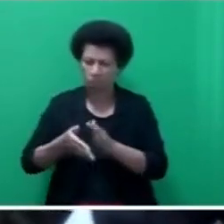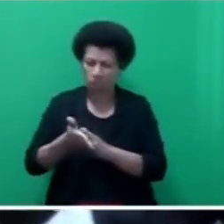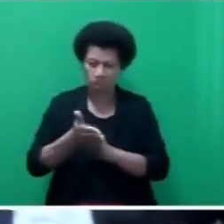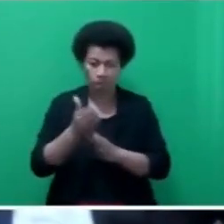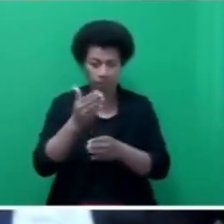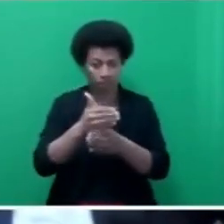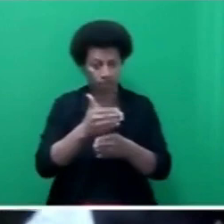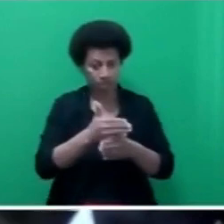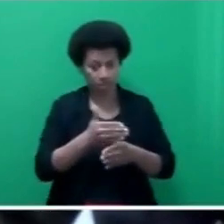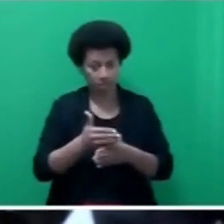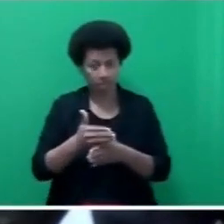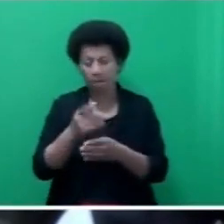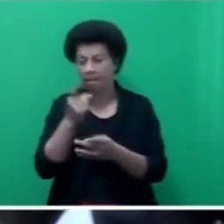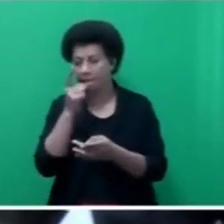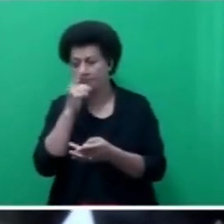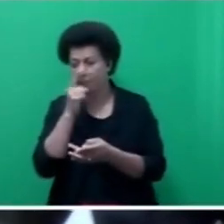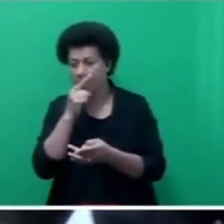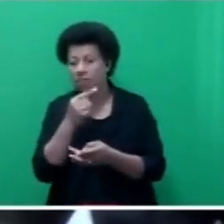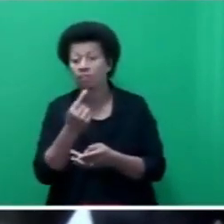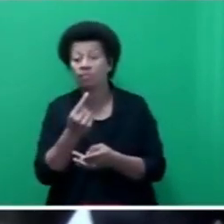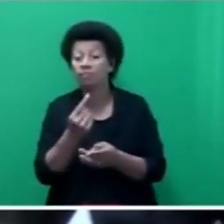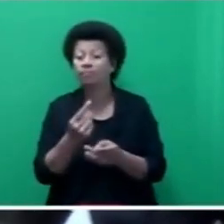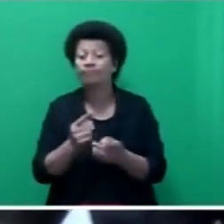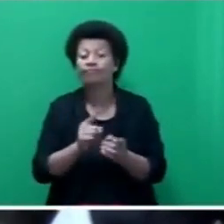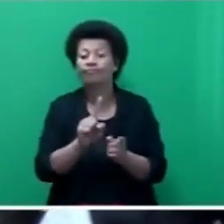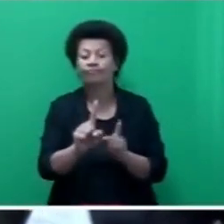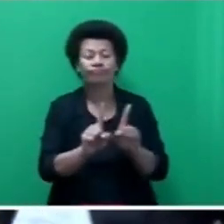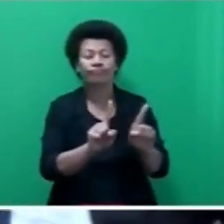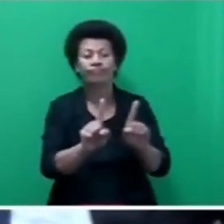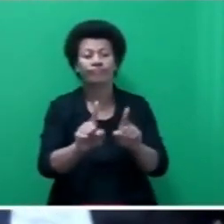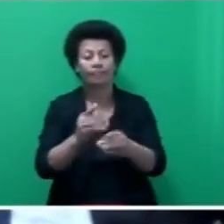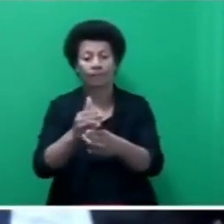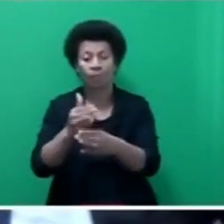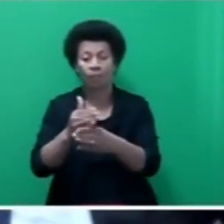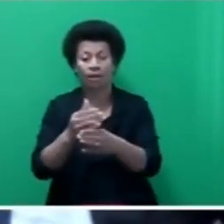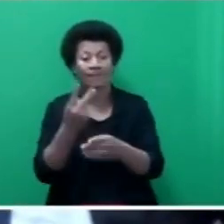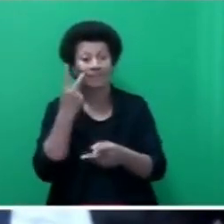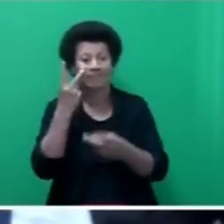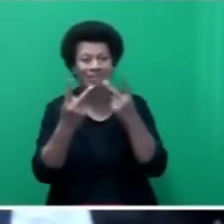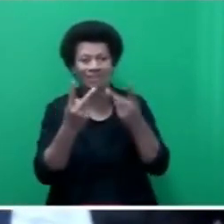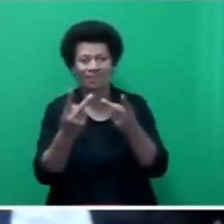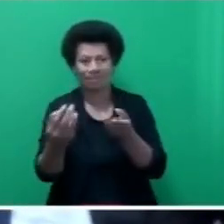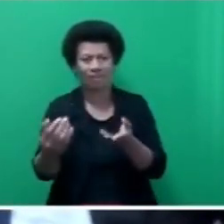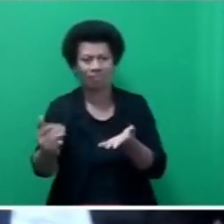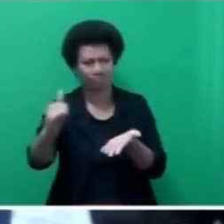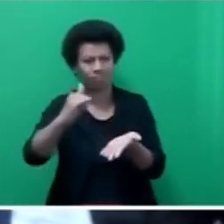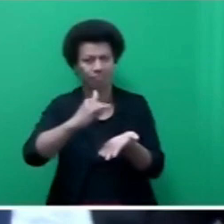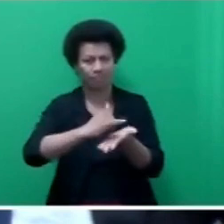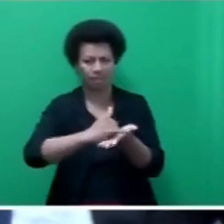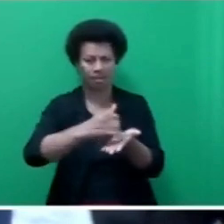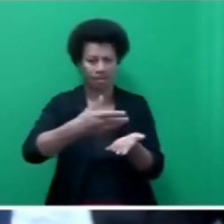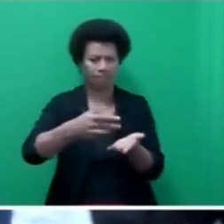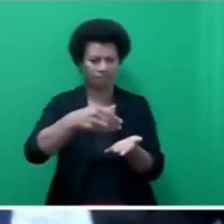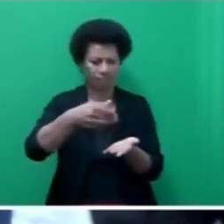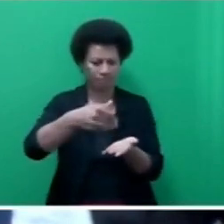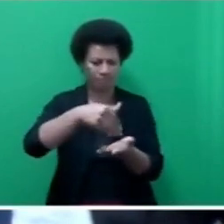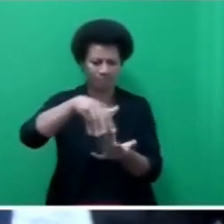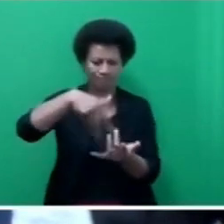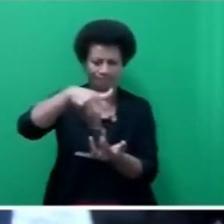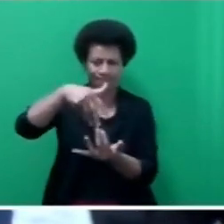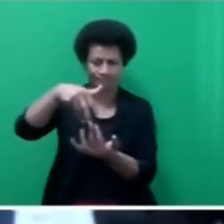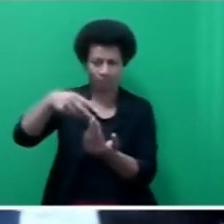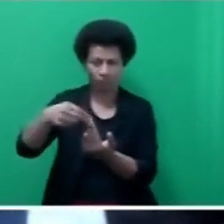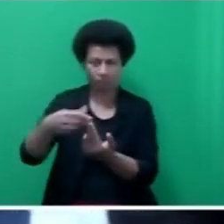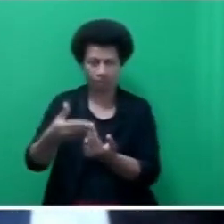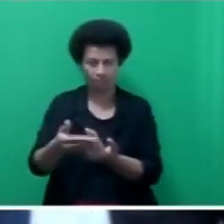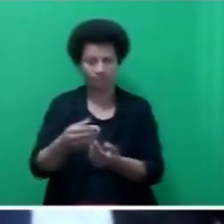are going to work in areas where visitors might come and intermingle with them. That's why